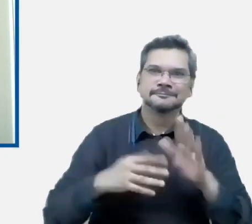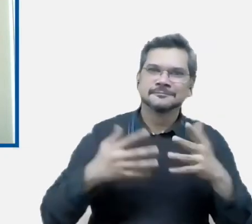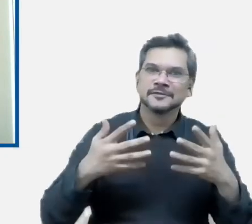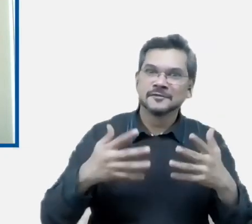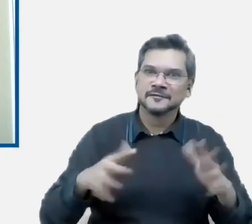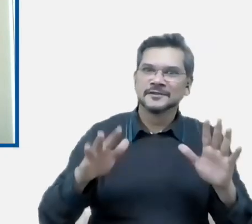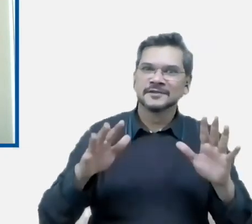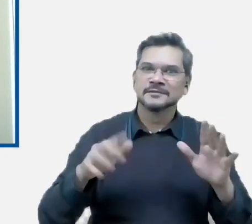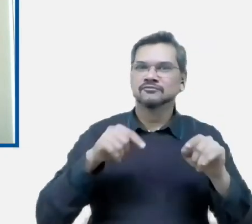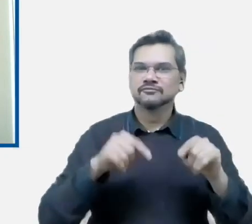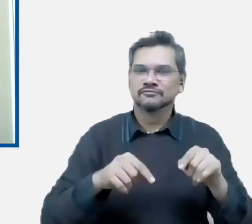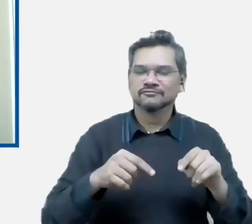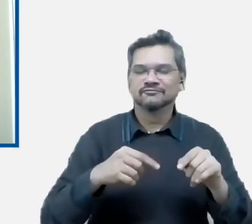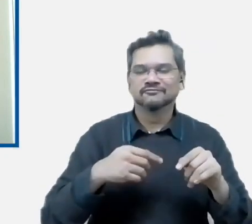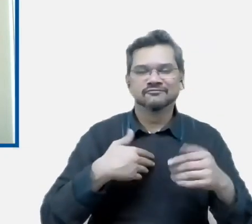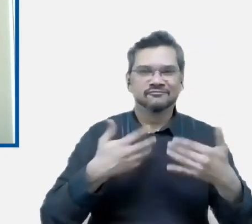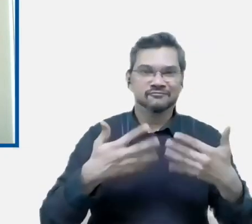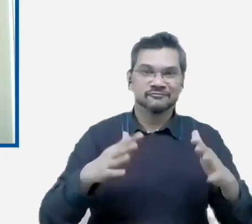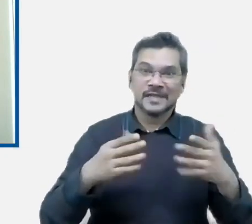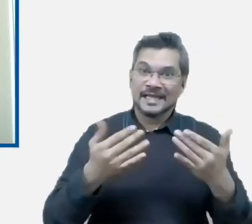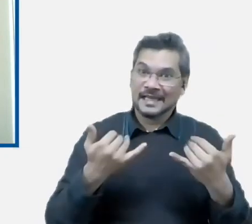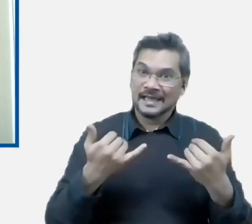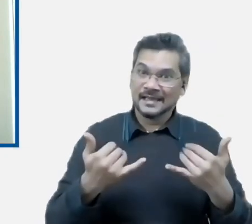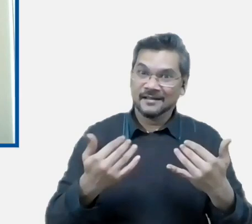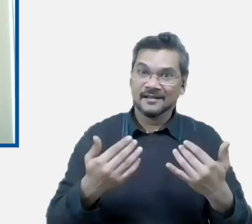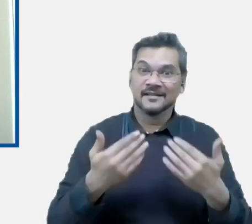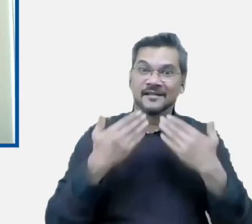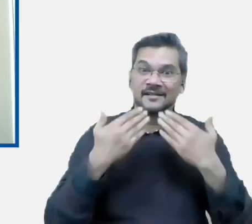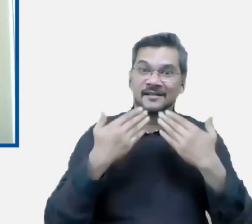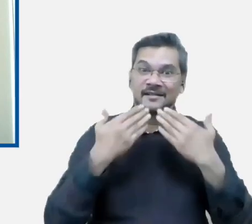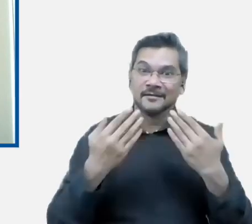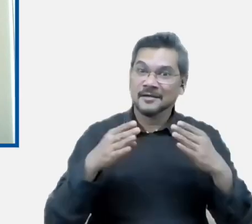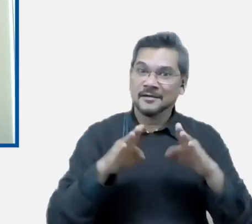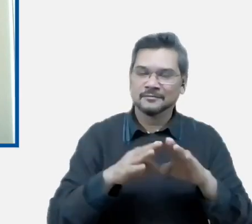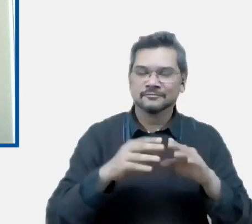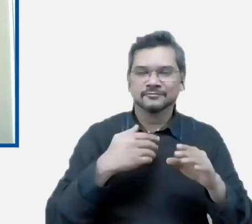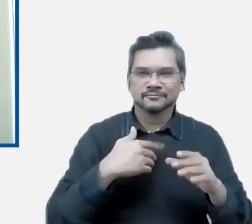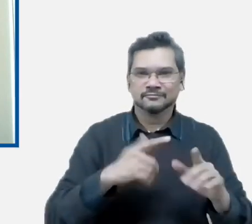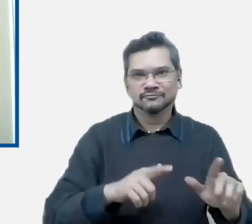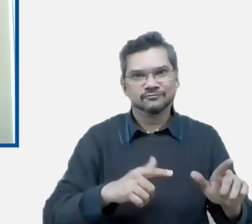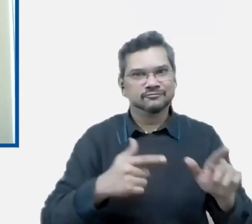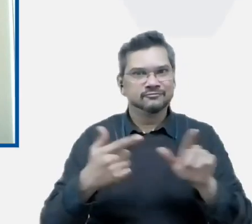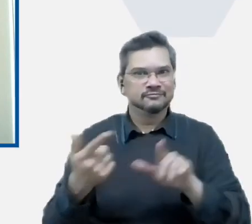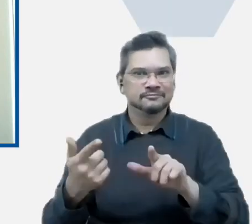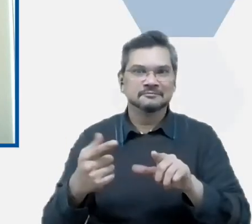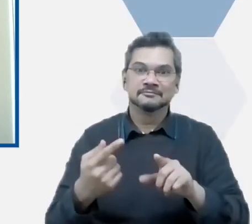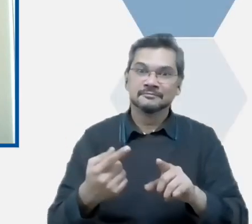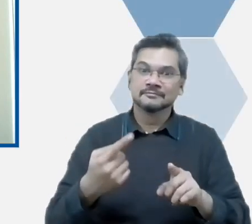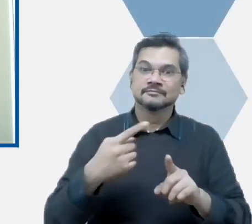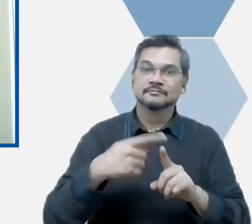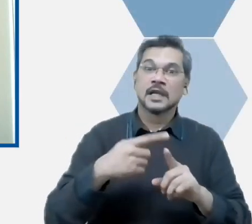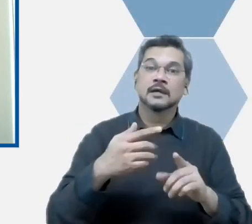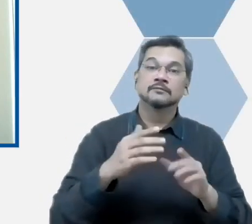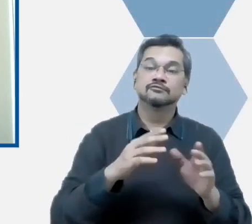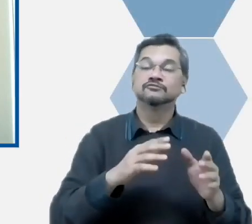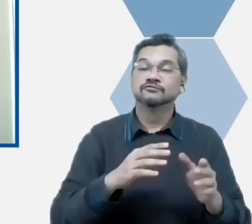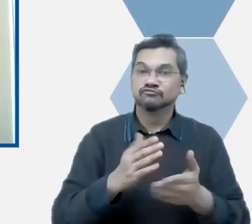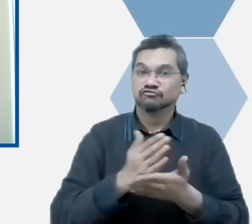Once again, for me, to all the panelists, including the interpreter, thank you very much. Have a good day.